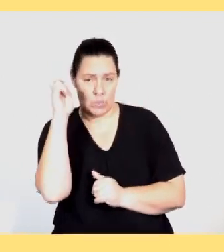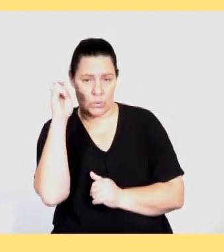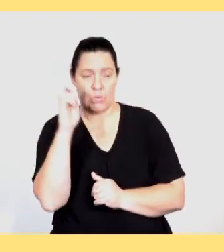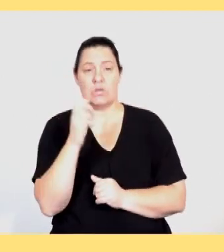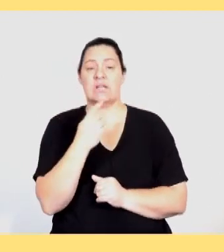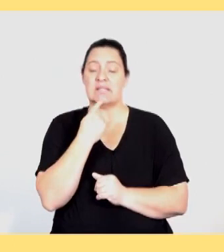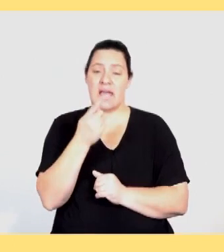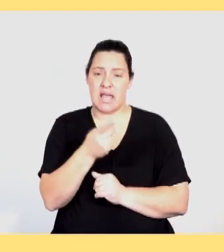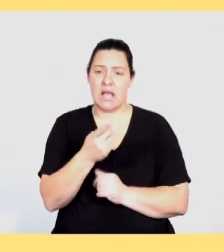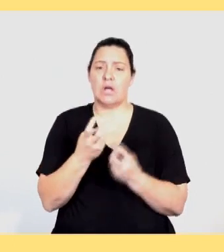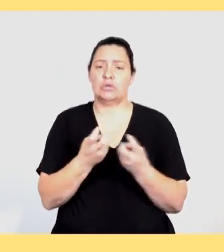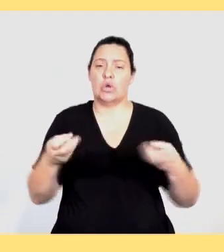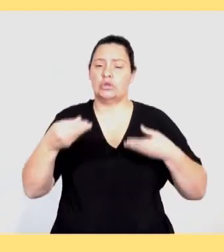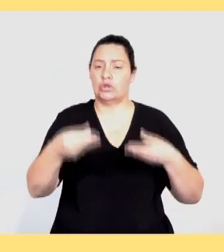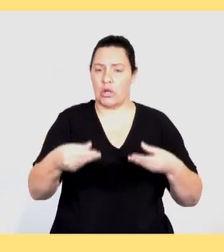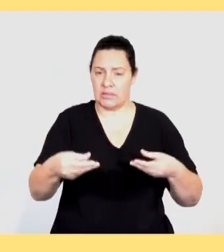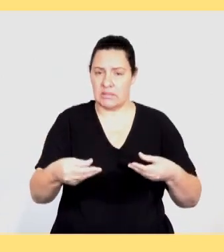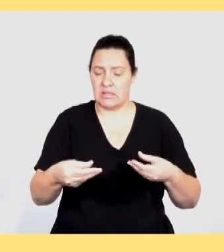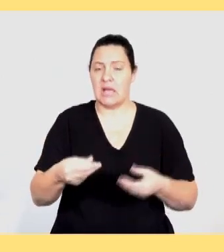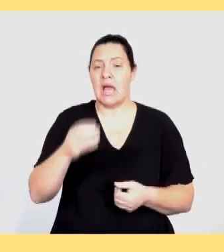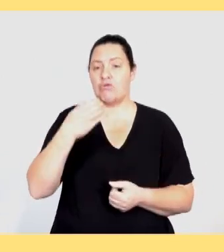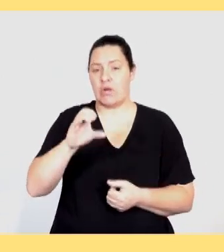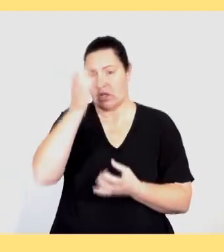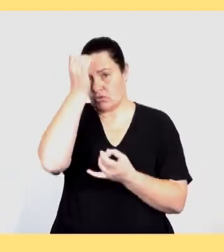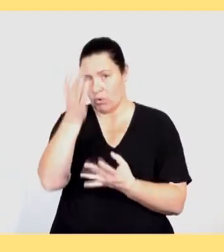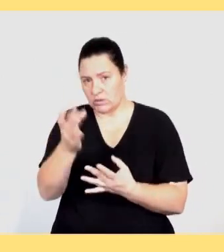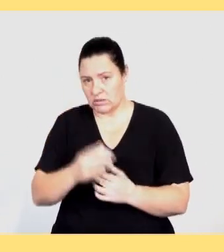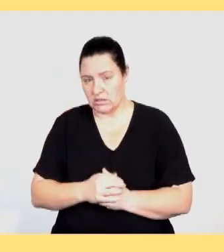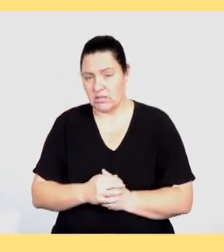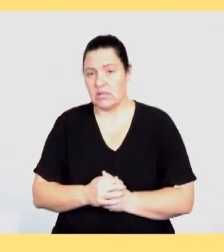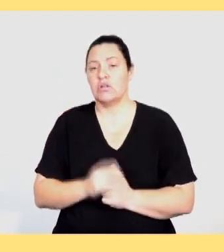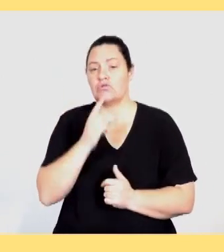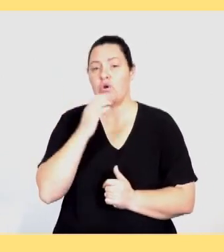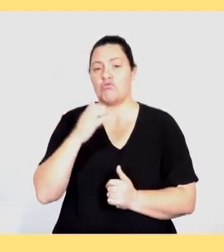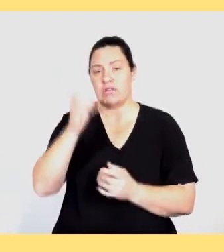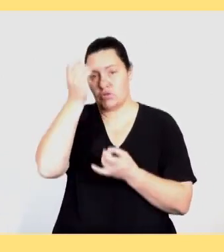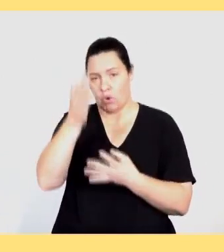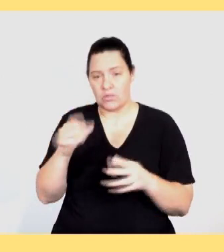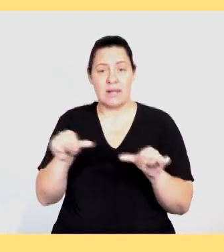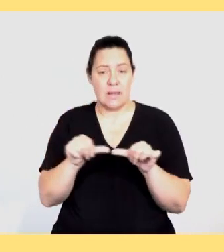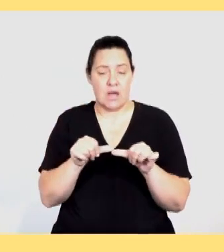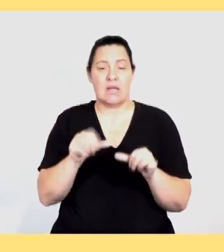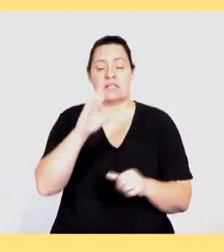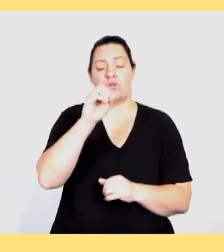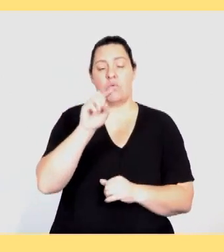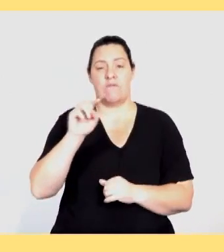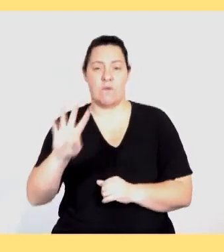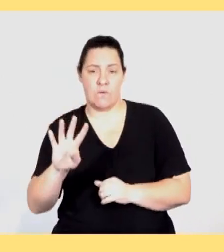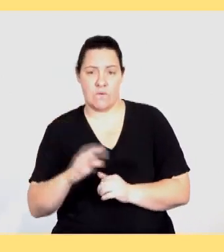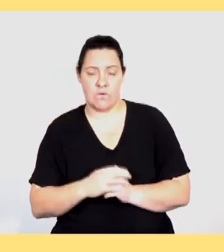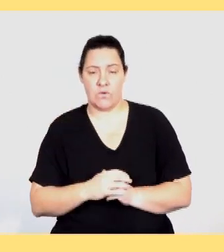going to say now, what is the source document, by the way? Credit note. So I'm just going to say credit note number